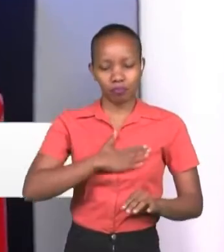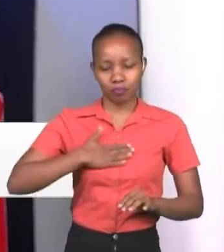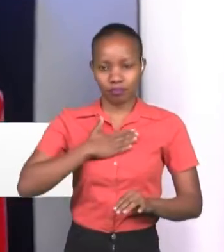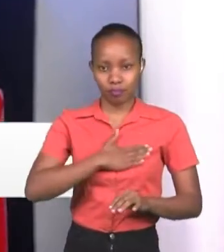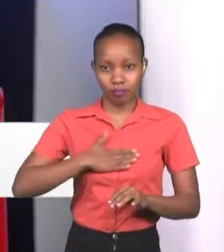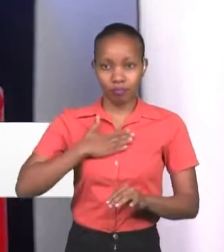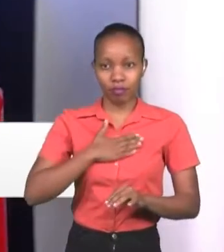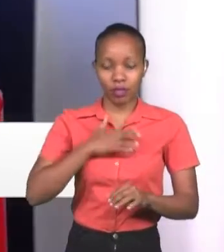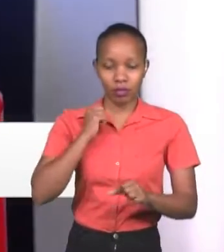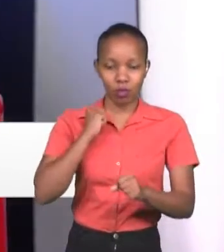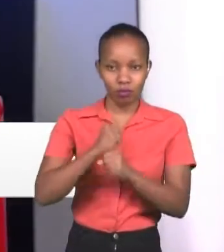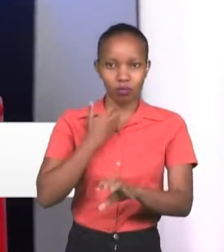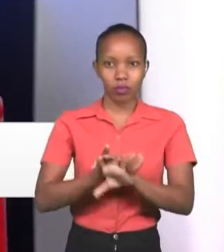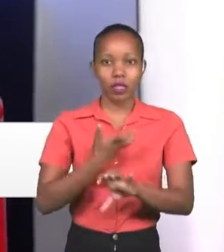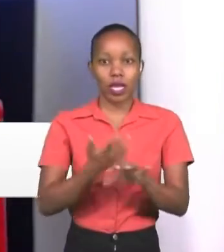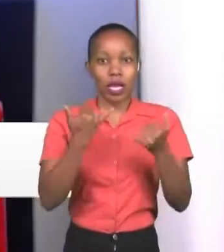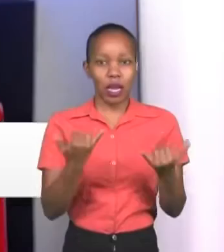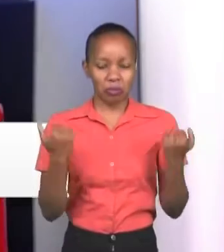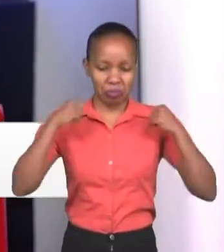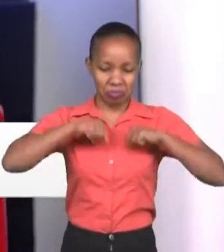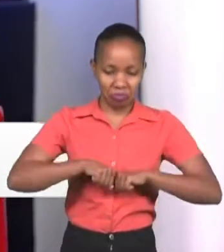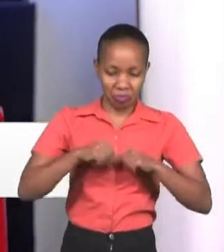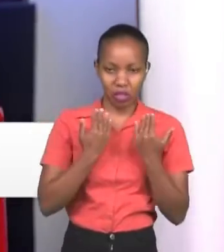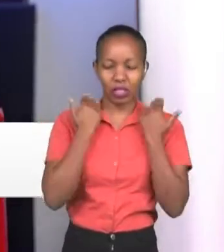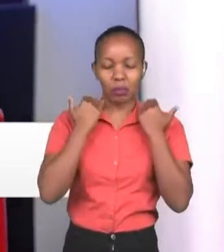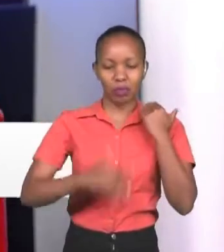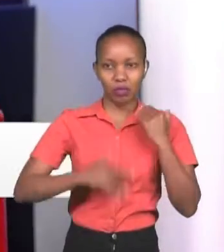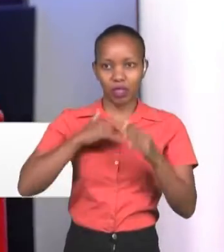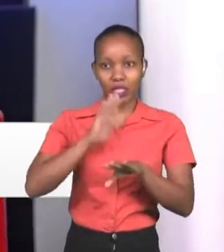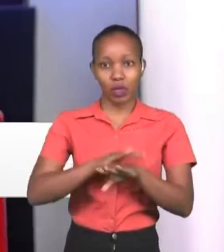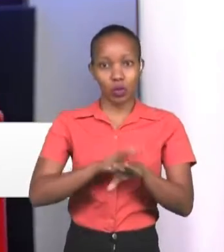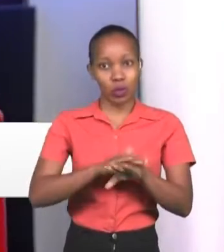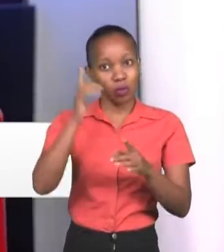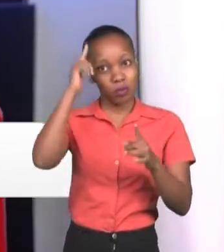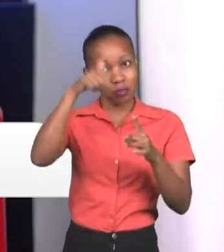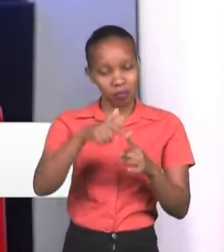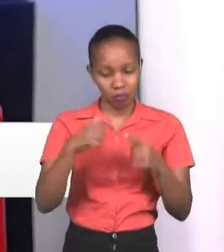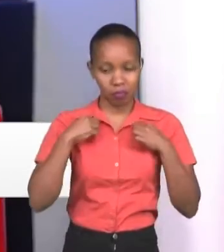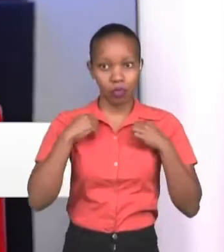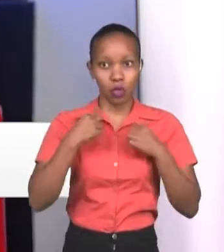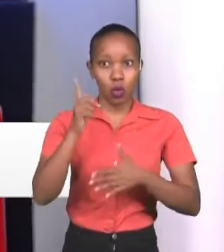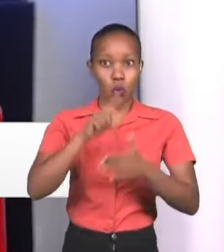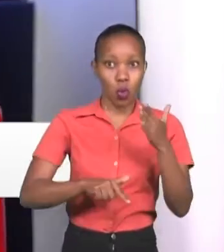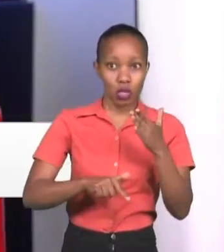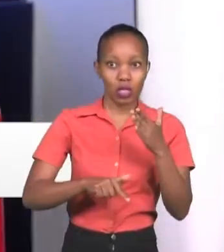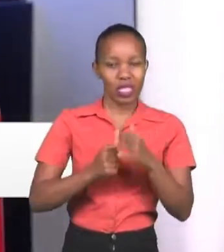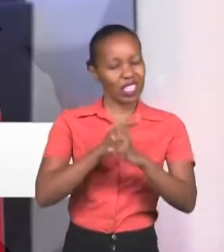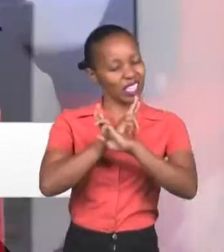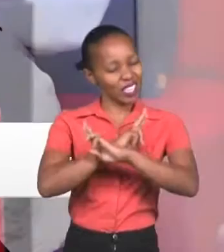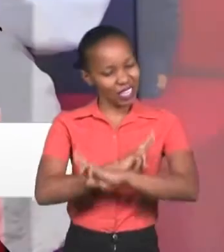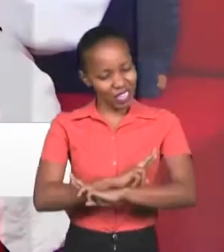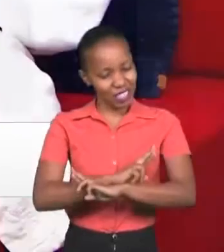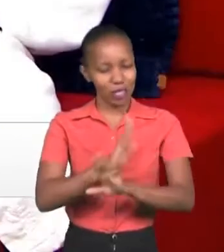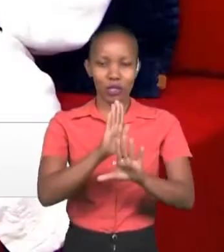sizes. But of course, right now, they have the robes, they're feeling good. The motive about the dressings, or just to tell you about relax,